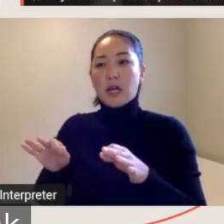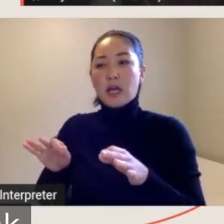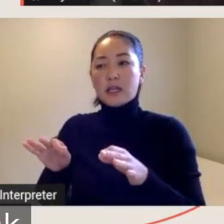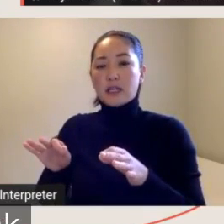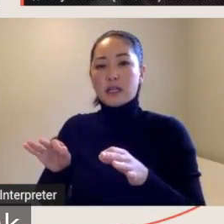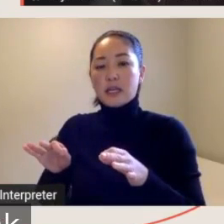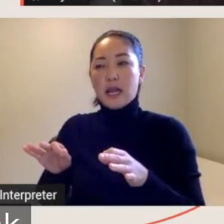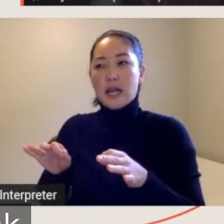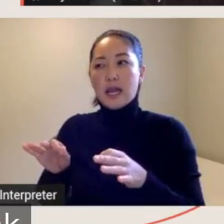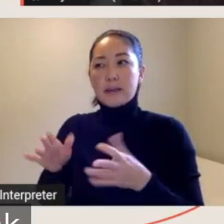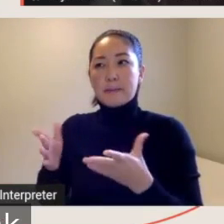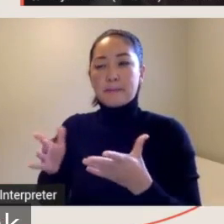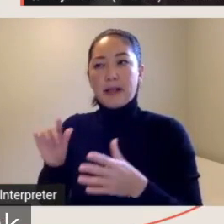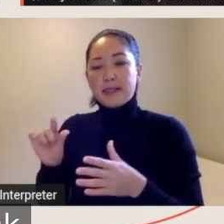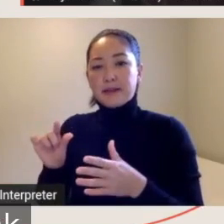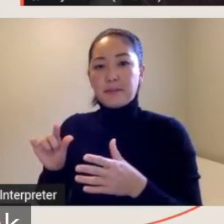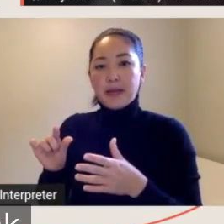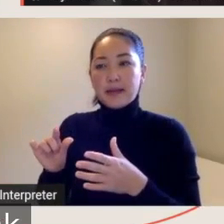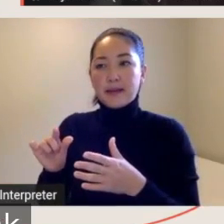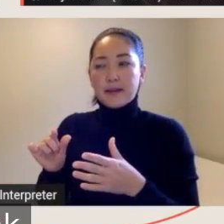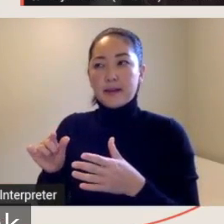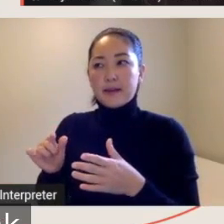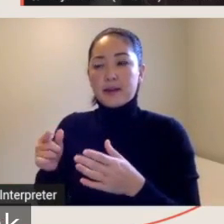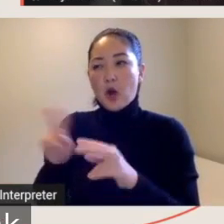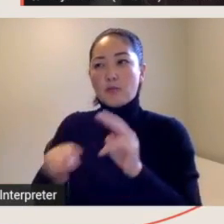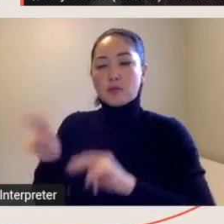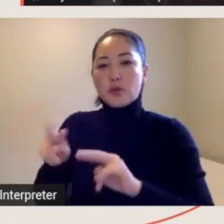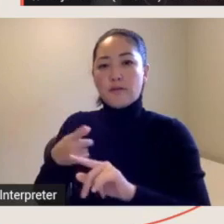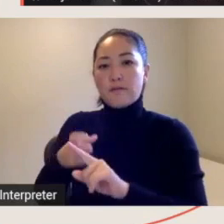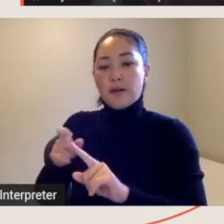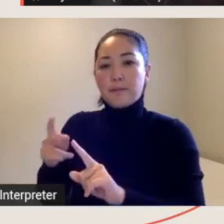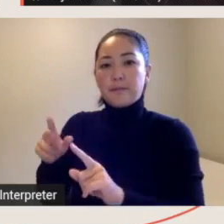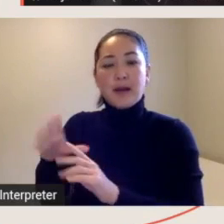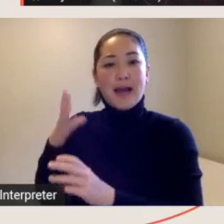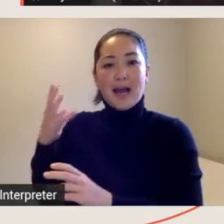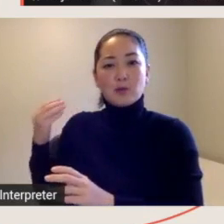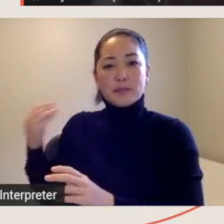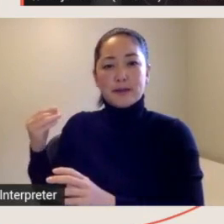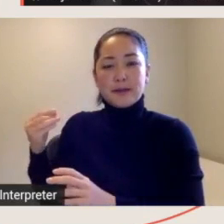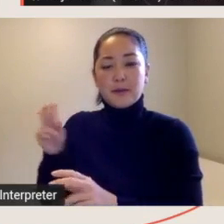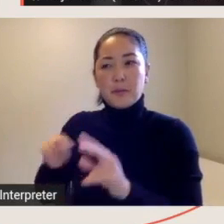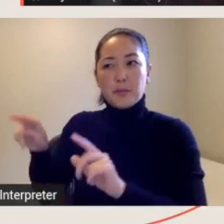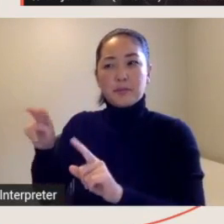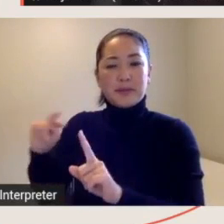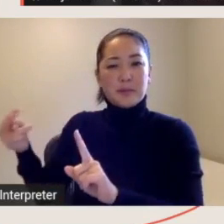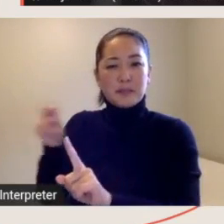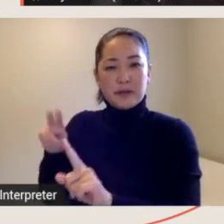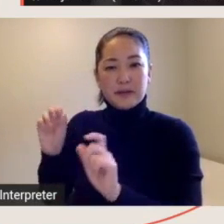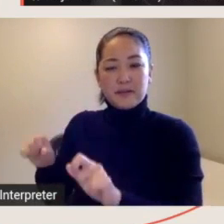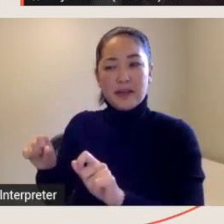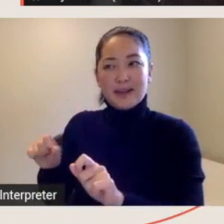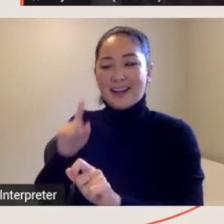think it's crucial in an individual, and it's sometimes very rare to find,